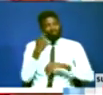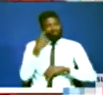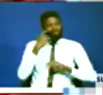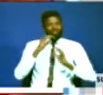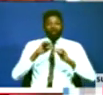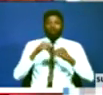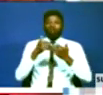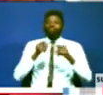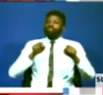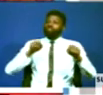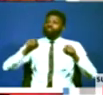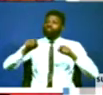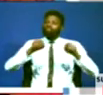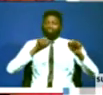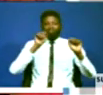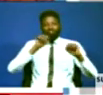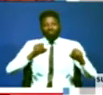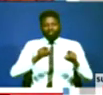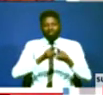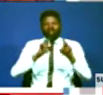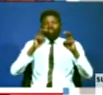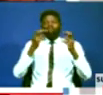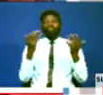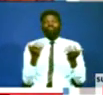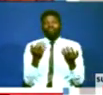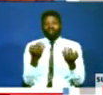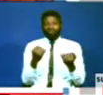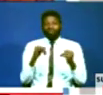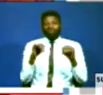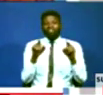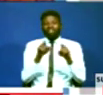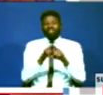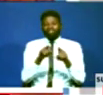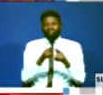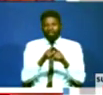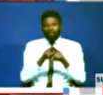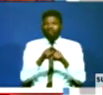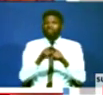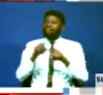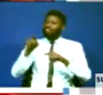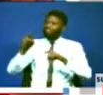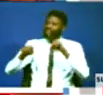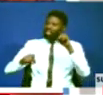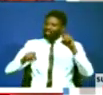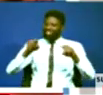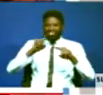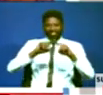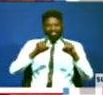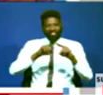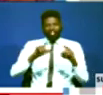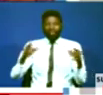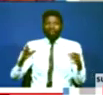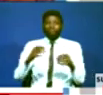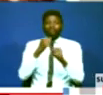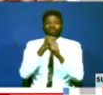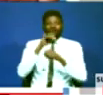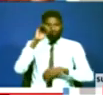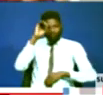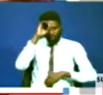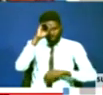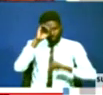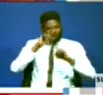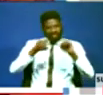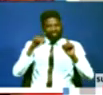contain it. And also the issue of trying to accommodate diversity. Even different opinions, different